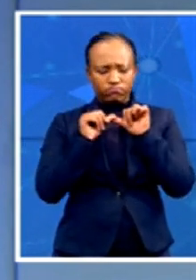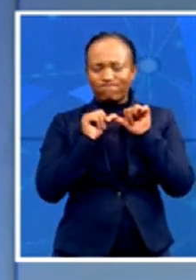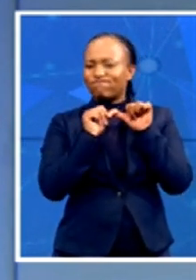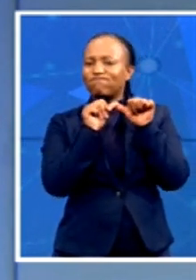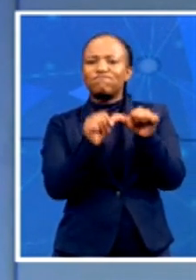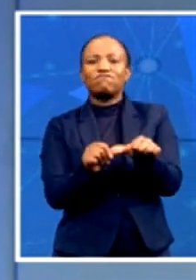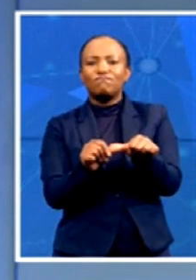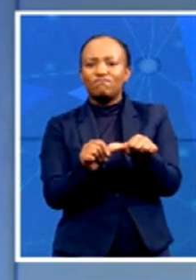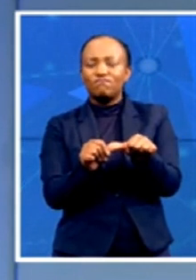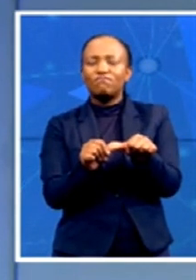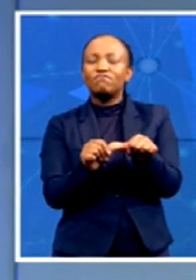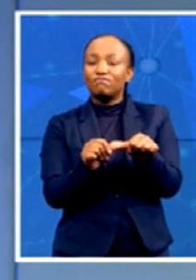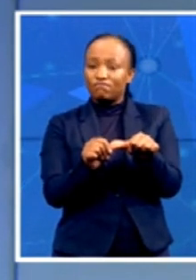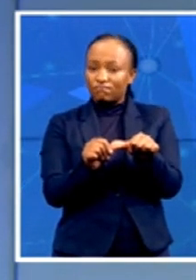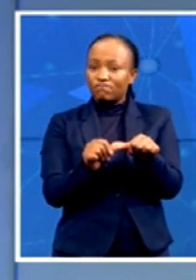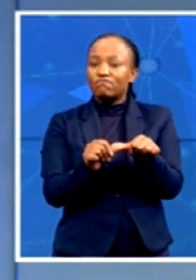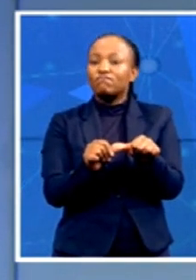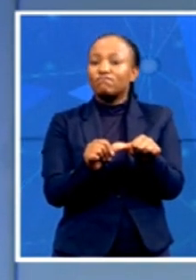until we have attained our liberty.